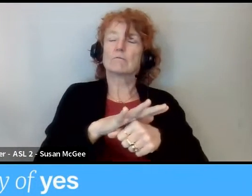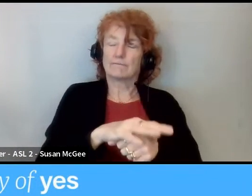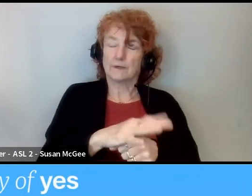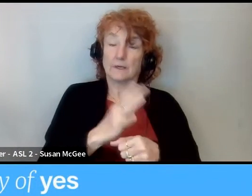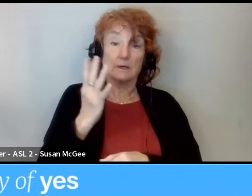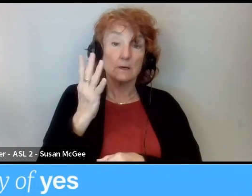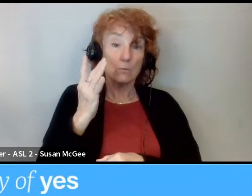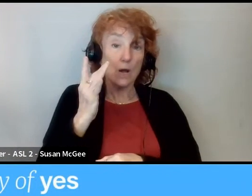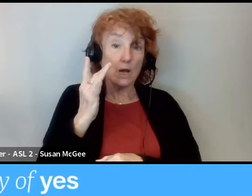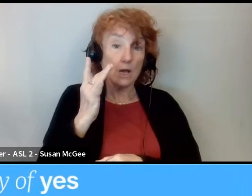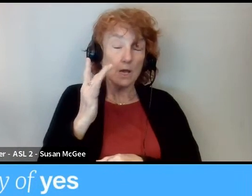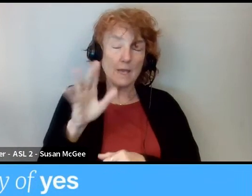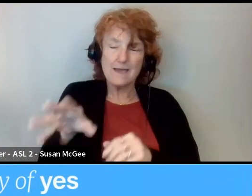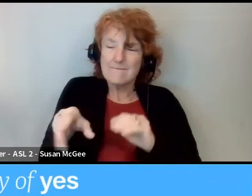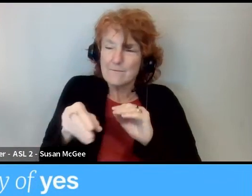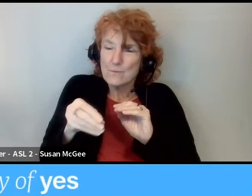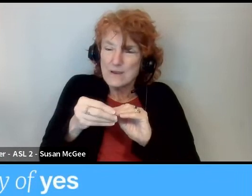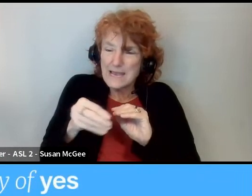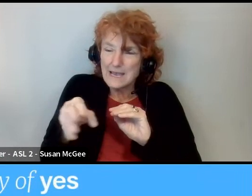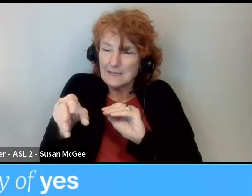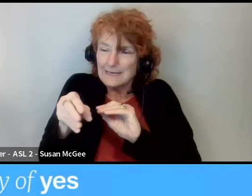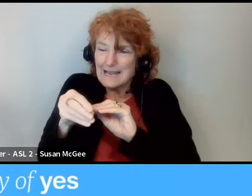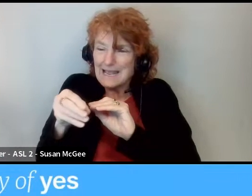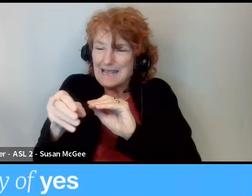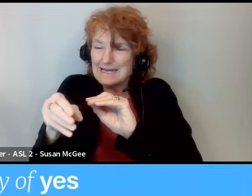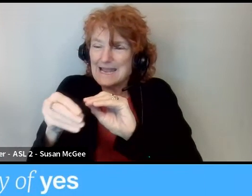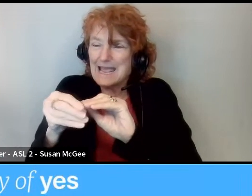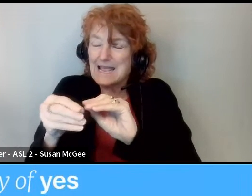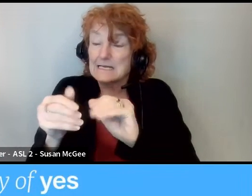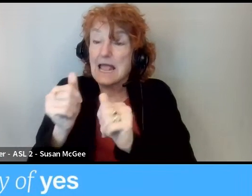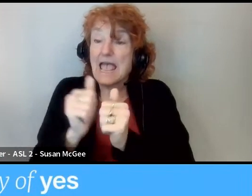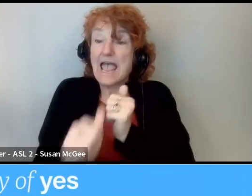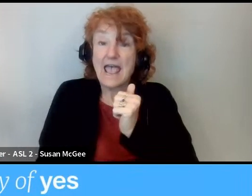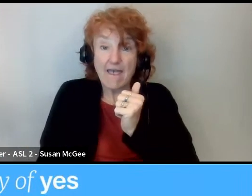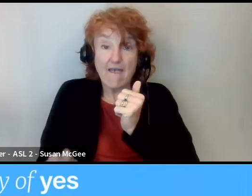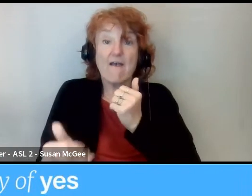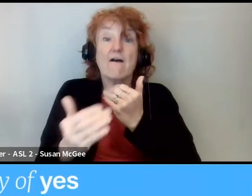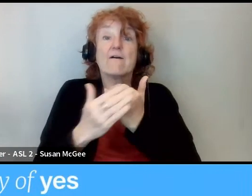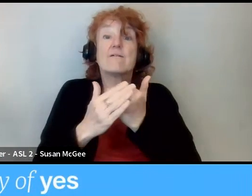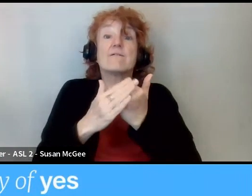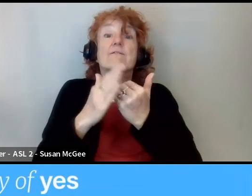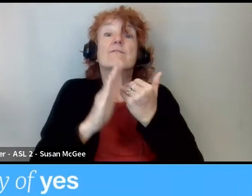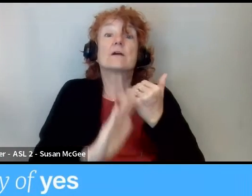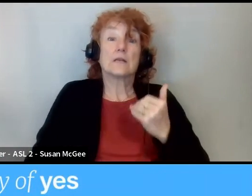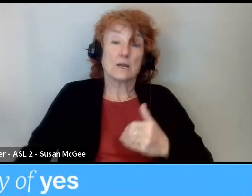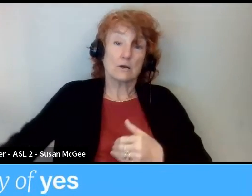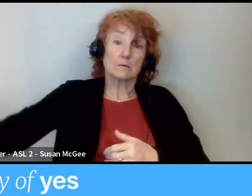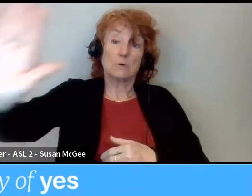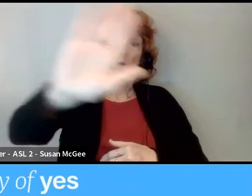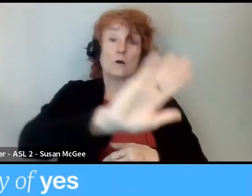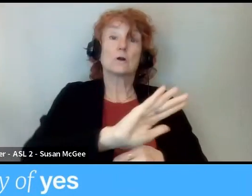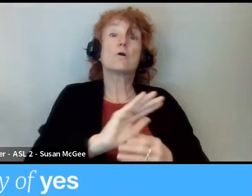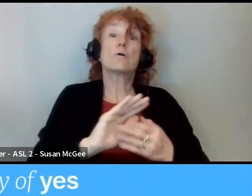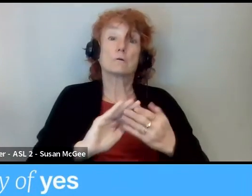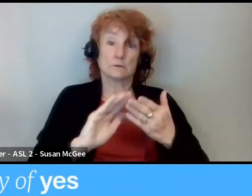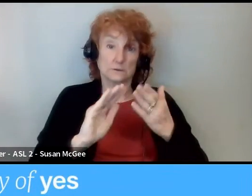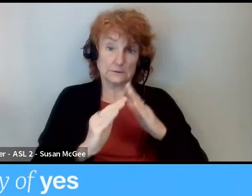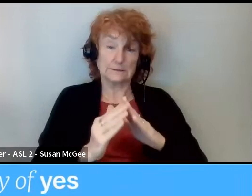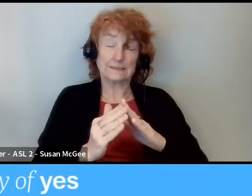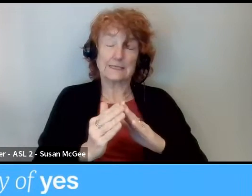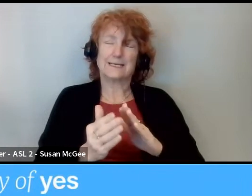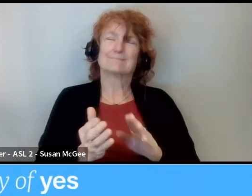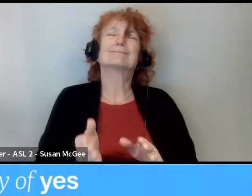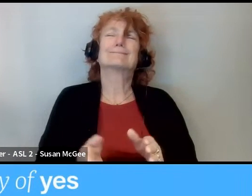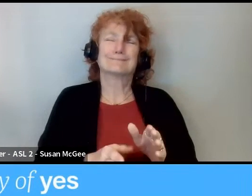little bit more housing in every neighborhood across the city, that we can create a significant amount of new housing overall